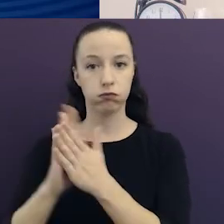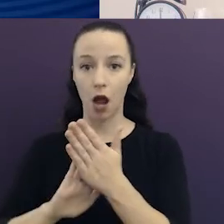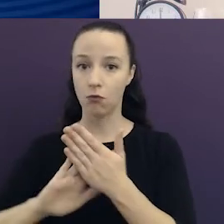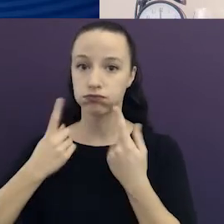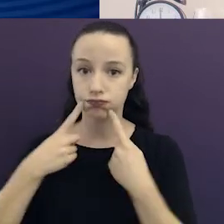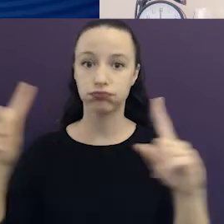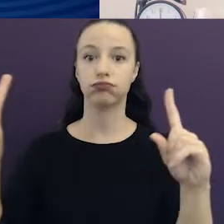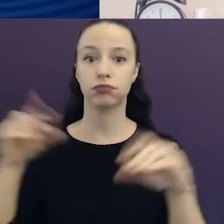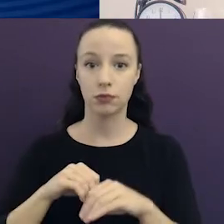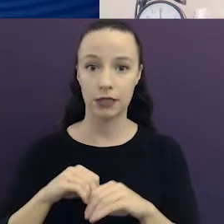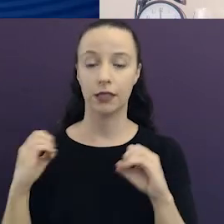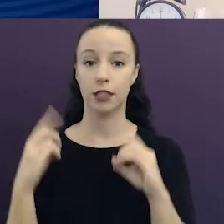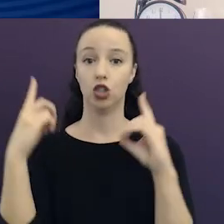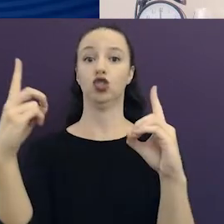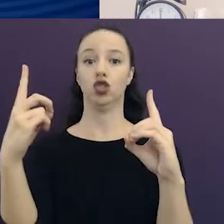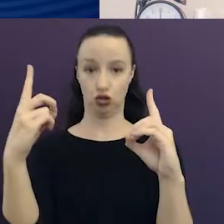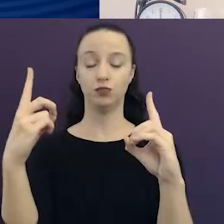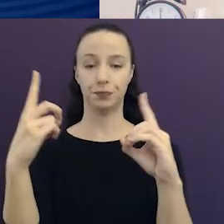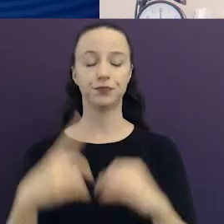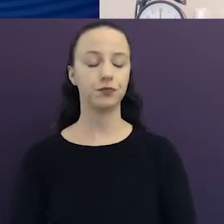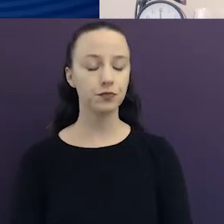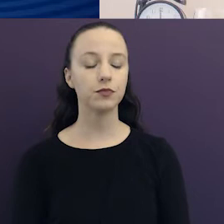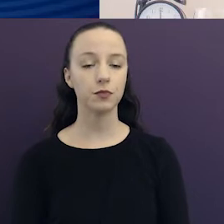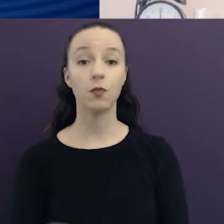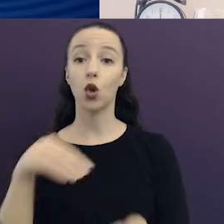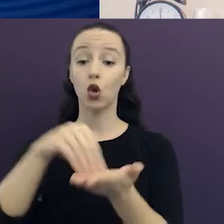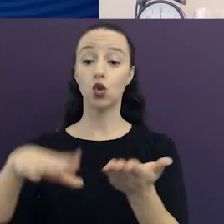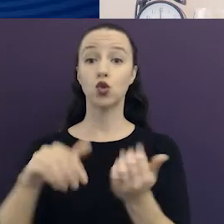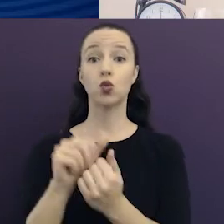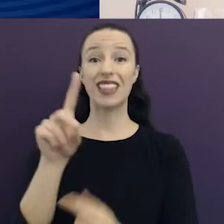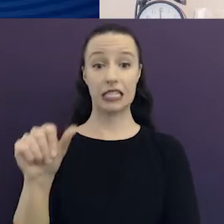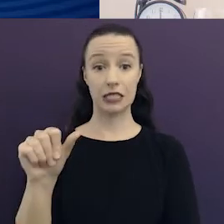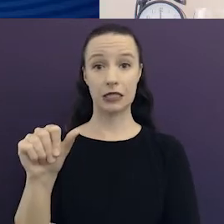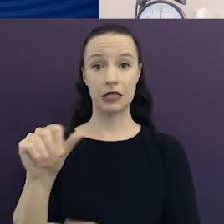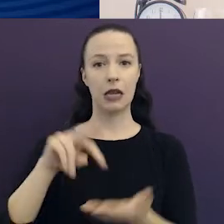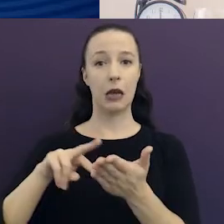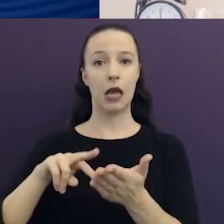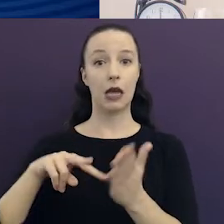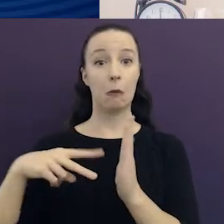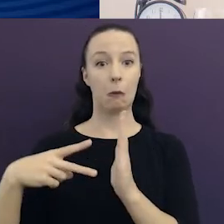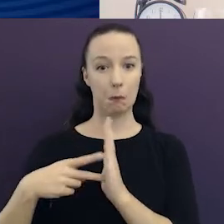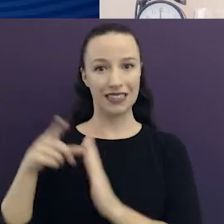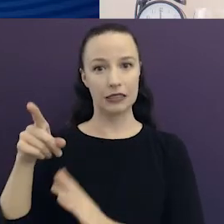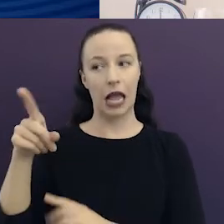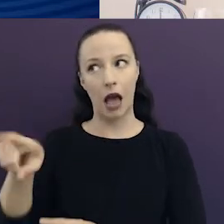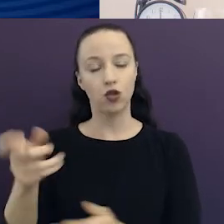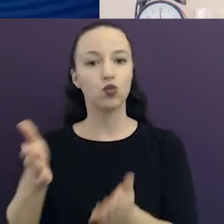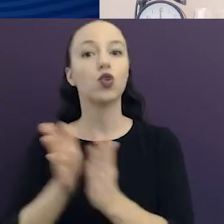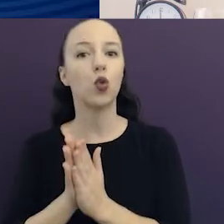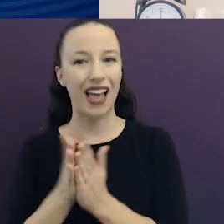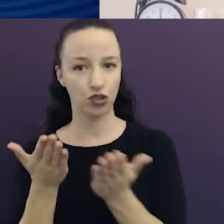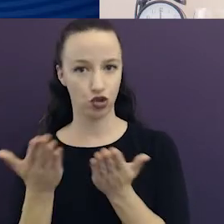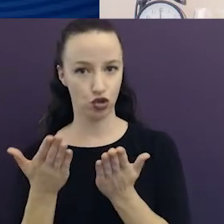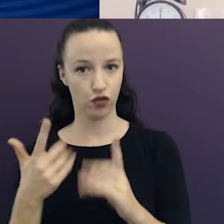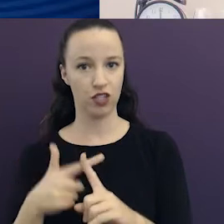maximum potential while achieving their education goals. And students with disabilities, they also have to self-identify and request